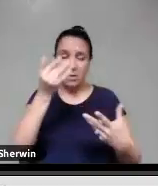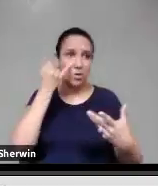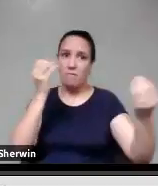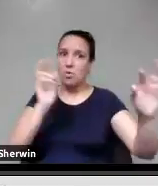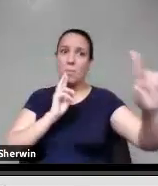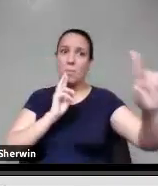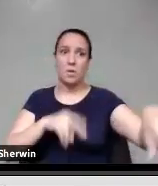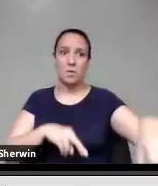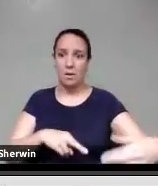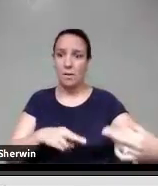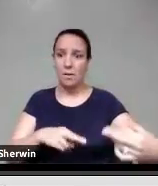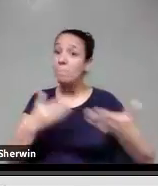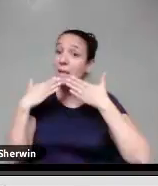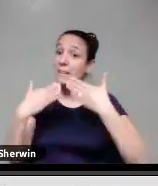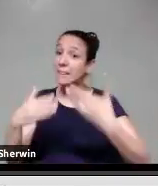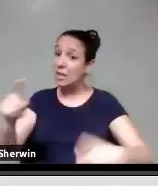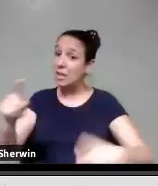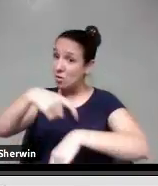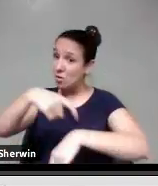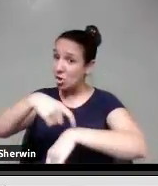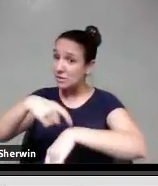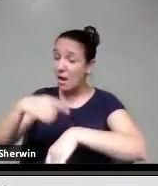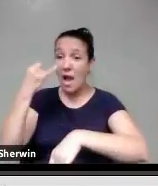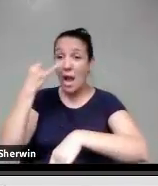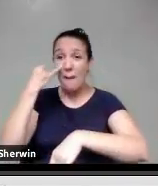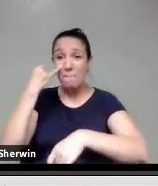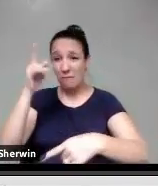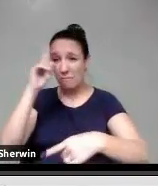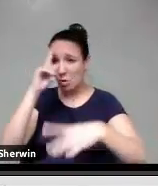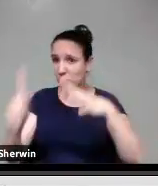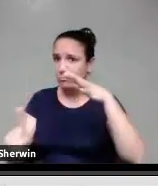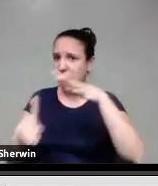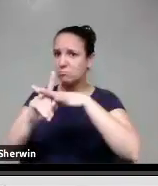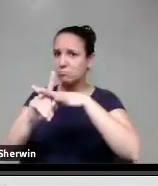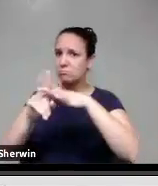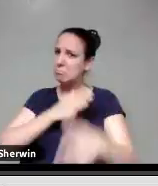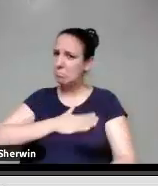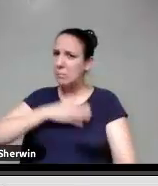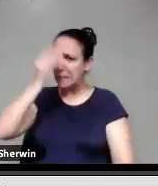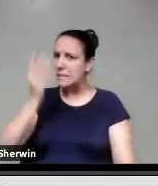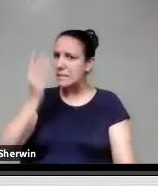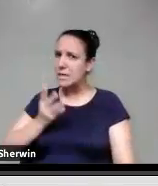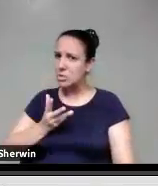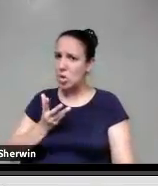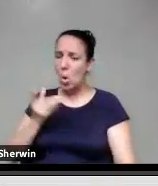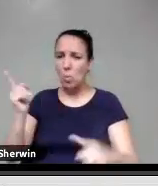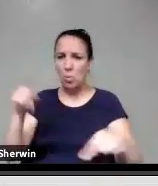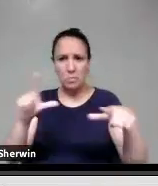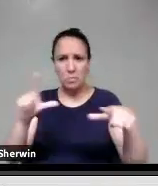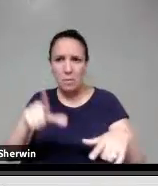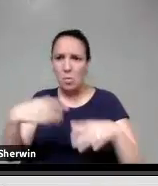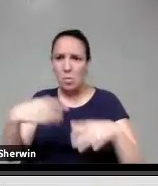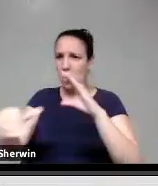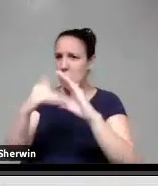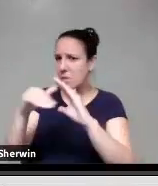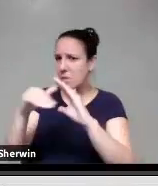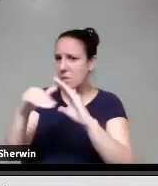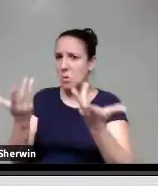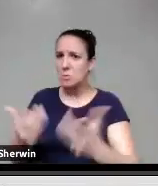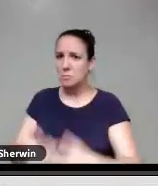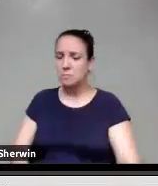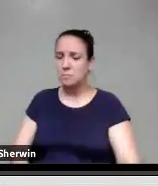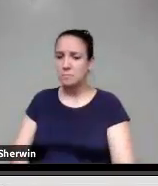really appreciate your time. If any thoughts come to mind, would you please give us a call or drop by the library and let us know how we can help you? Alyssa says, sometimes I